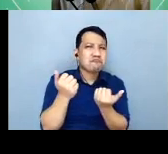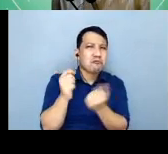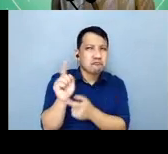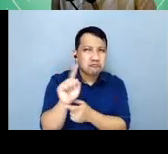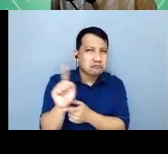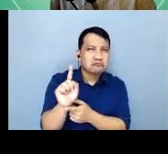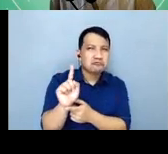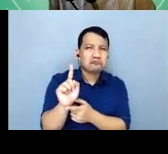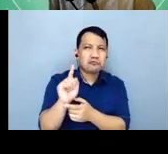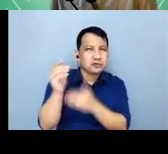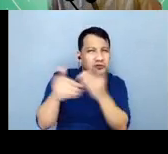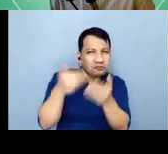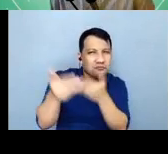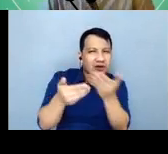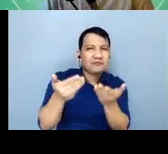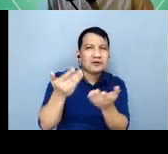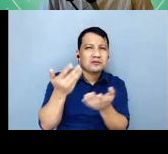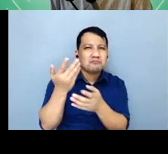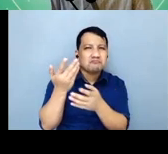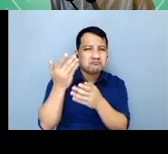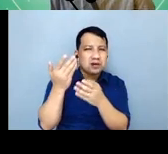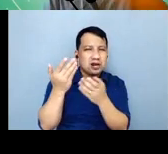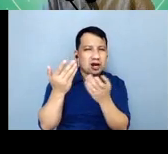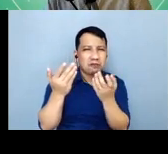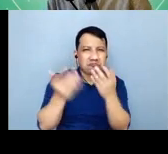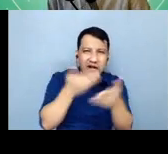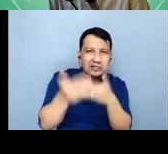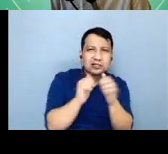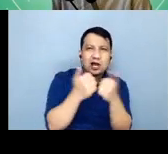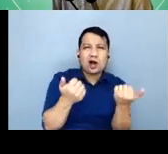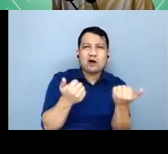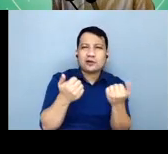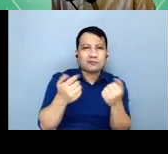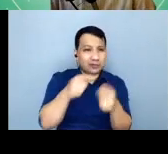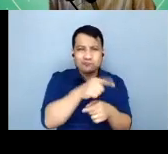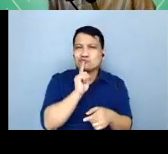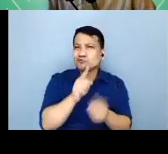those manufacturing processes are. And it's very creative. It's really cool.